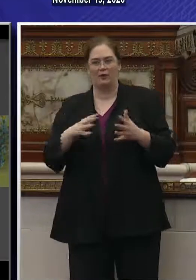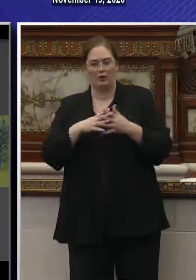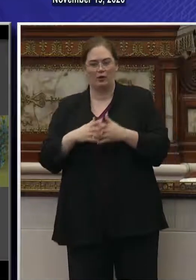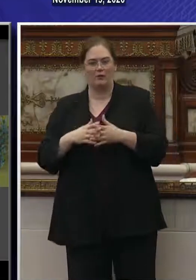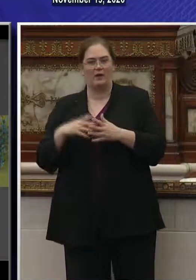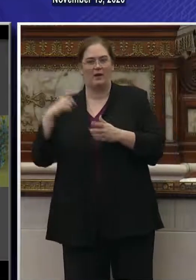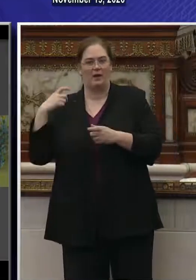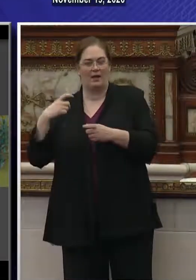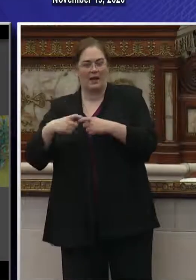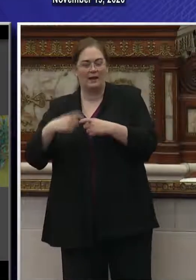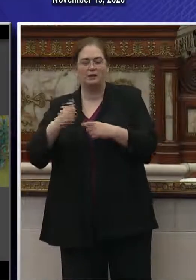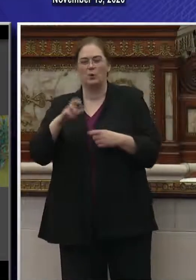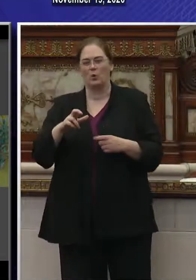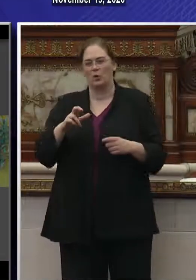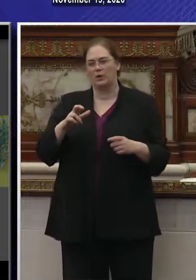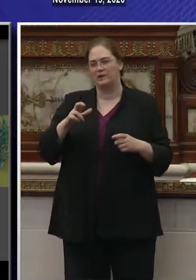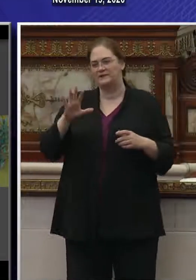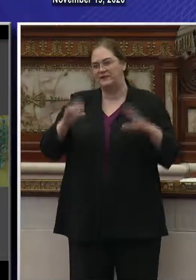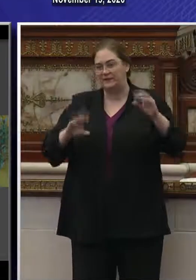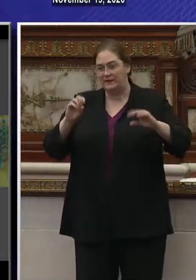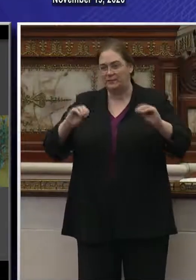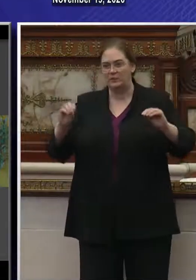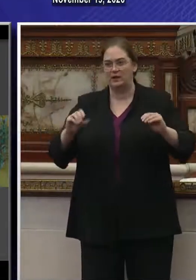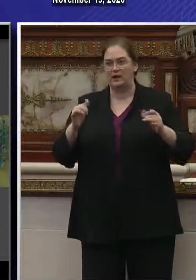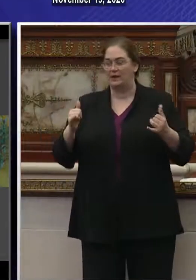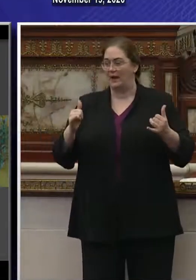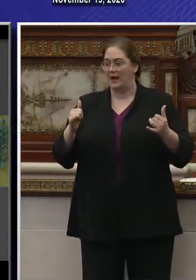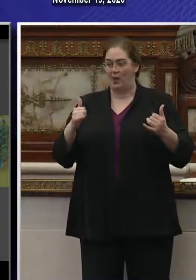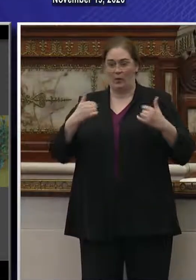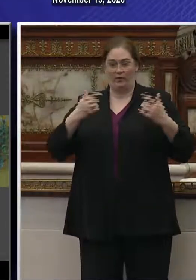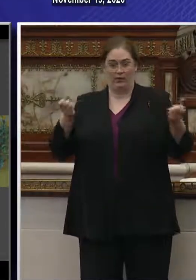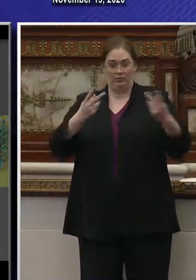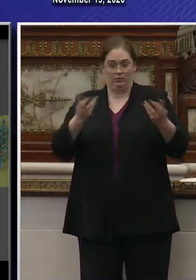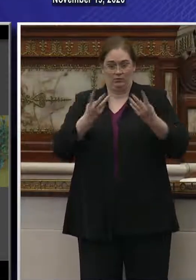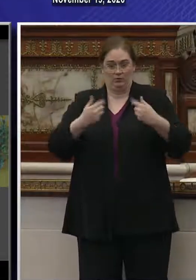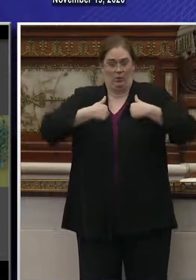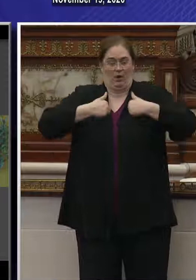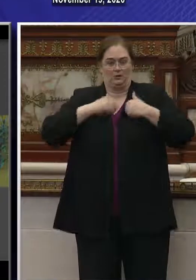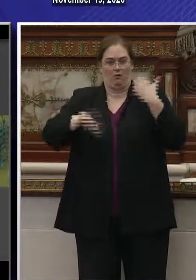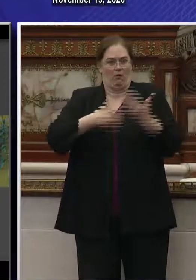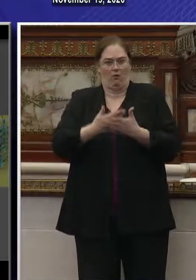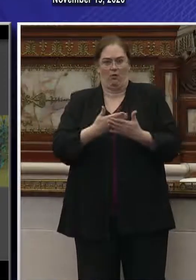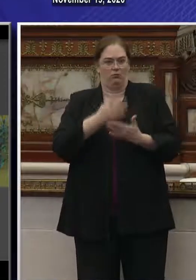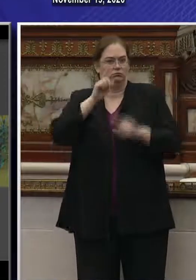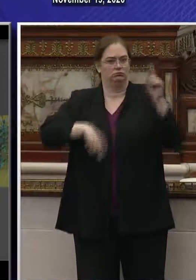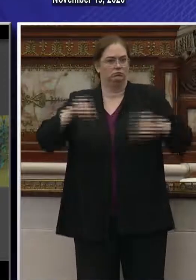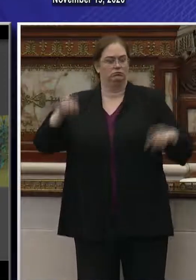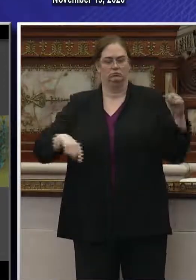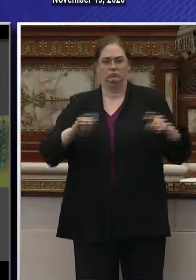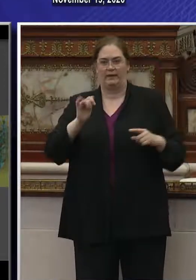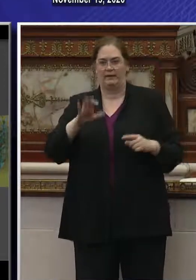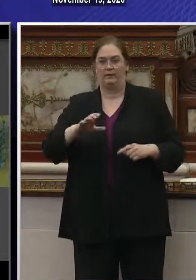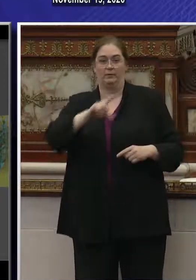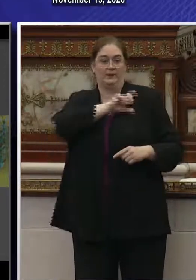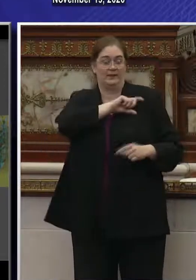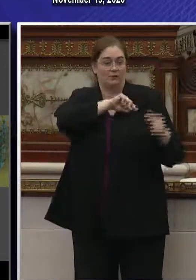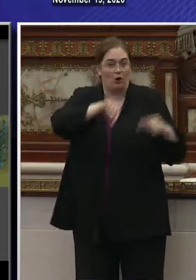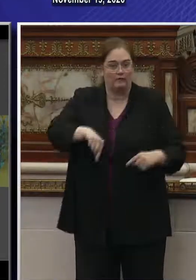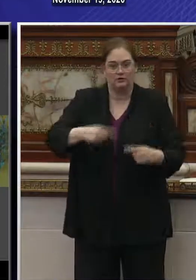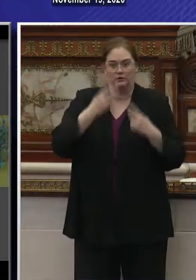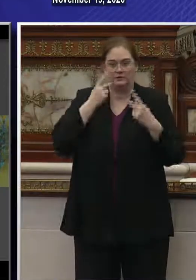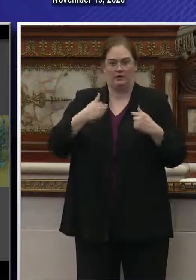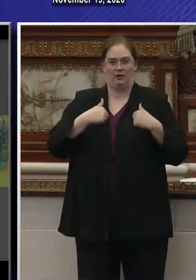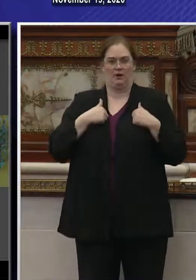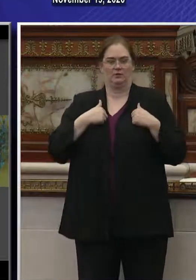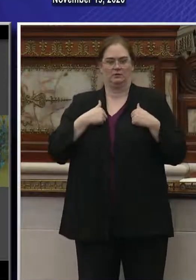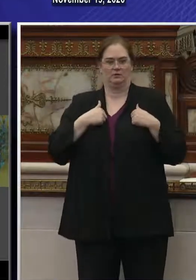Latinx, or it's 50-50. And now we're seeing everybody. We're seeing all. We're seeing, police officers coming to